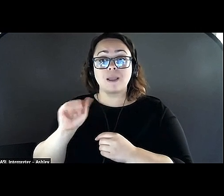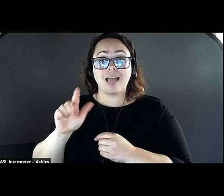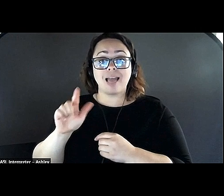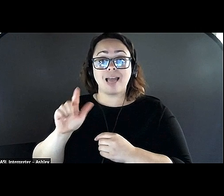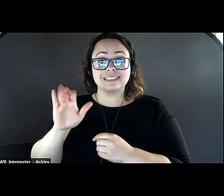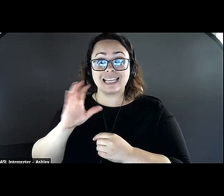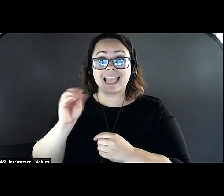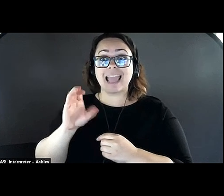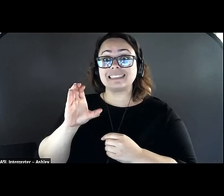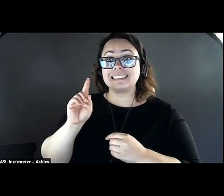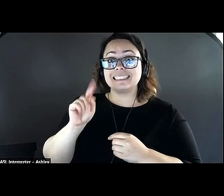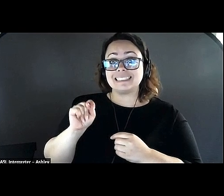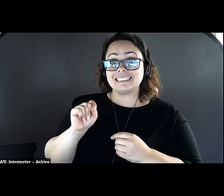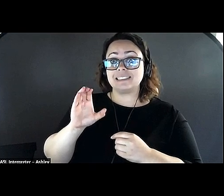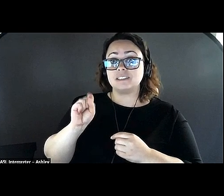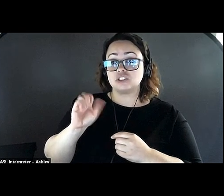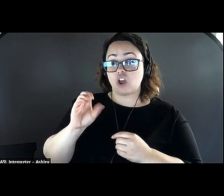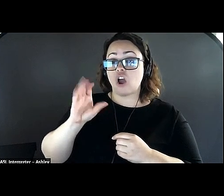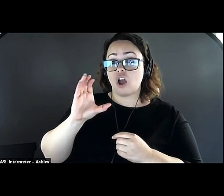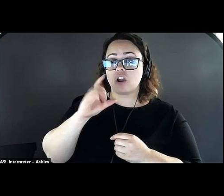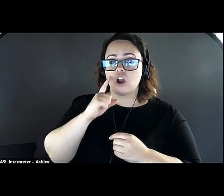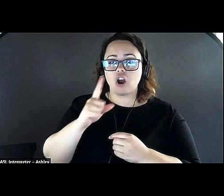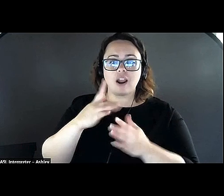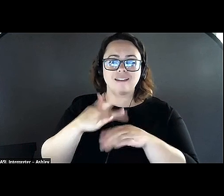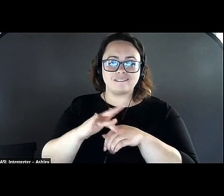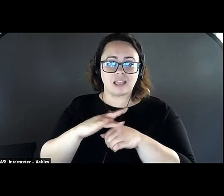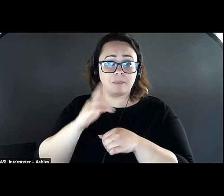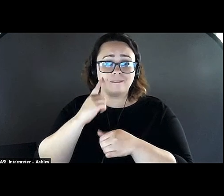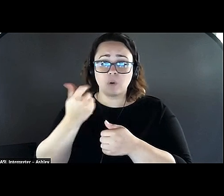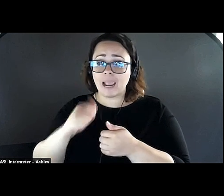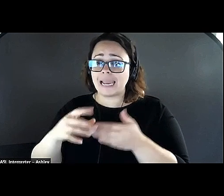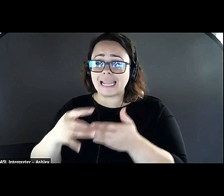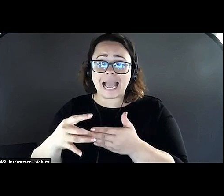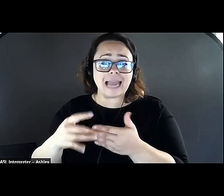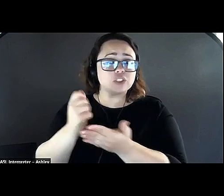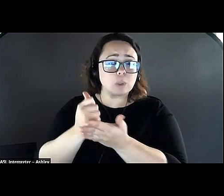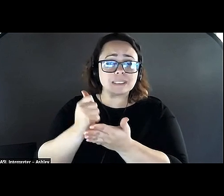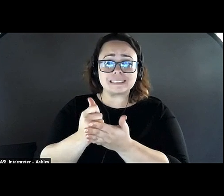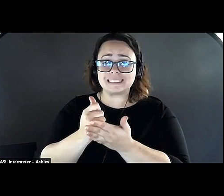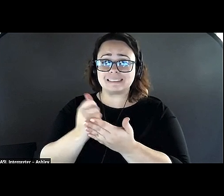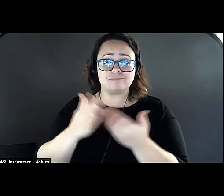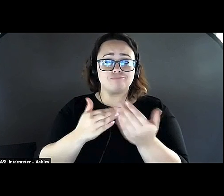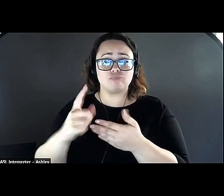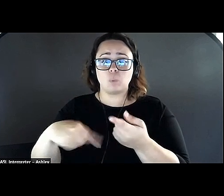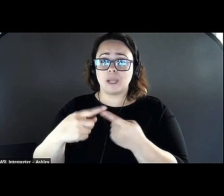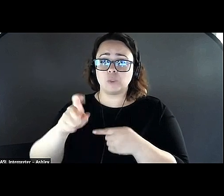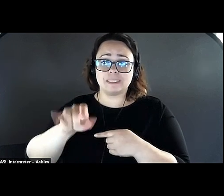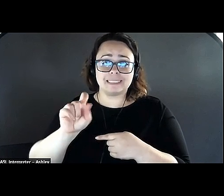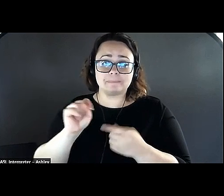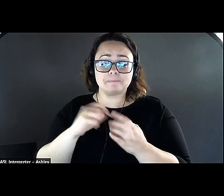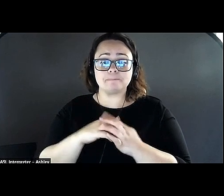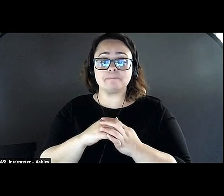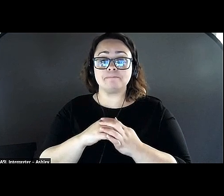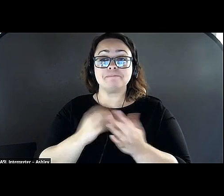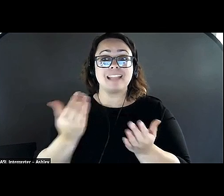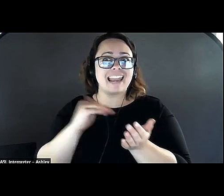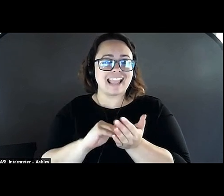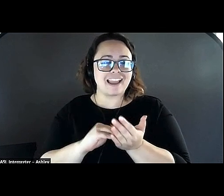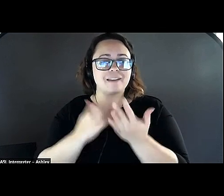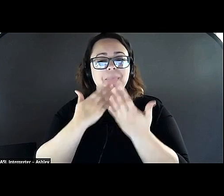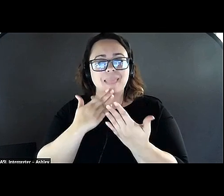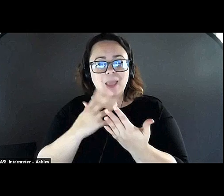SOC are available for cybersecurity guidance and or assistance in times of need. And once again, thank you